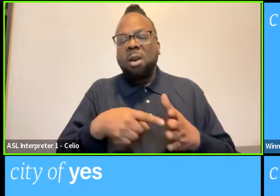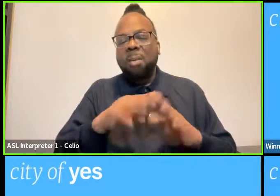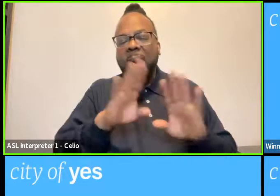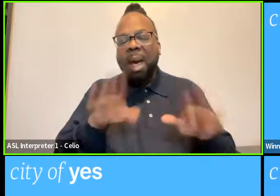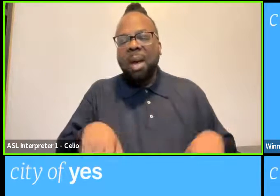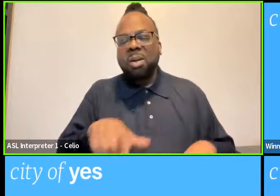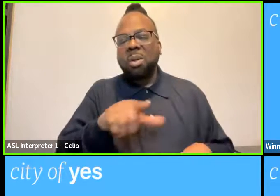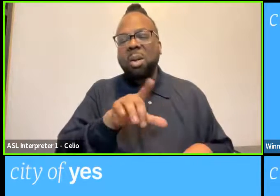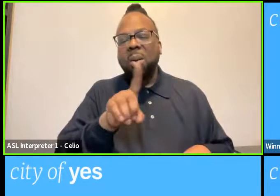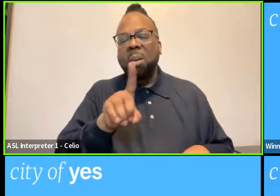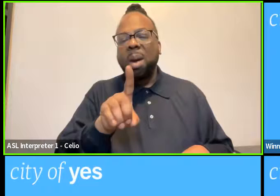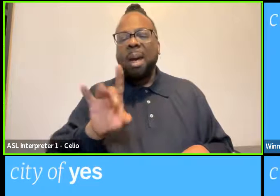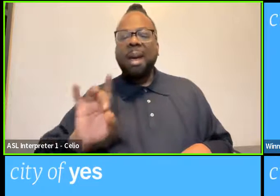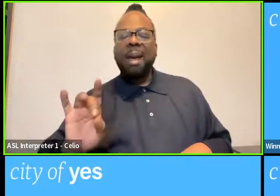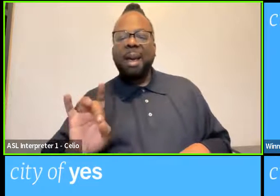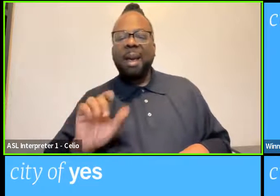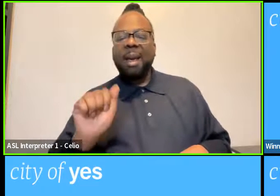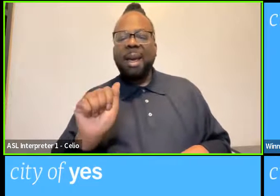expired. And